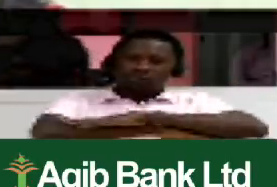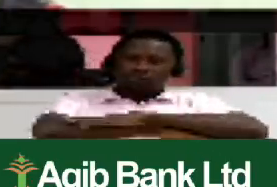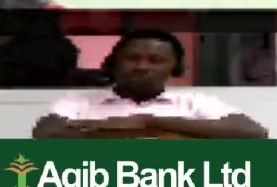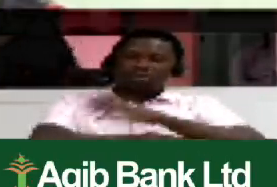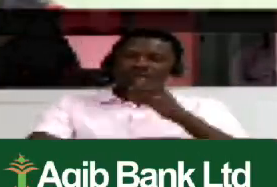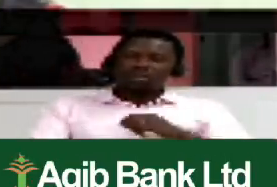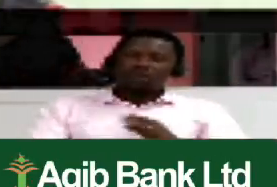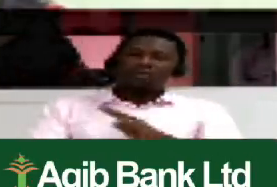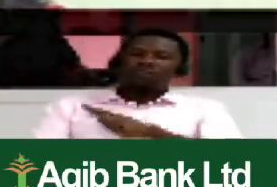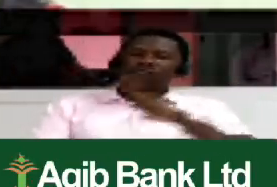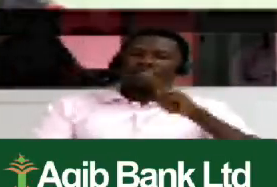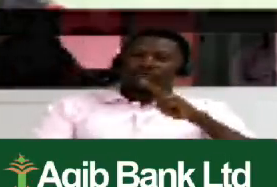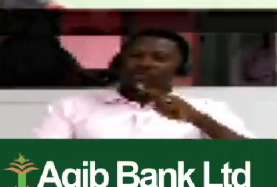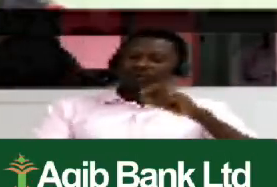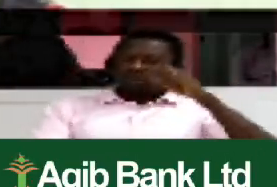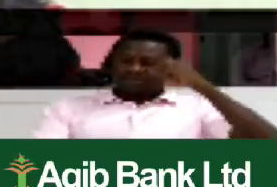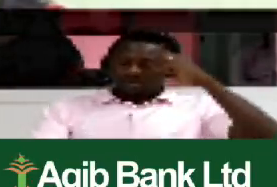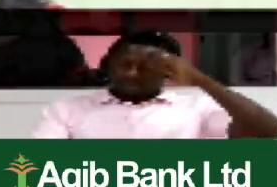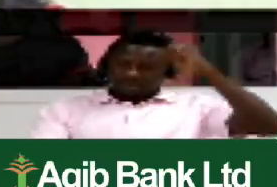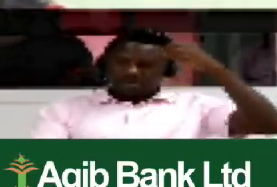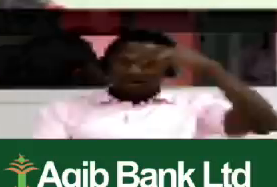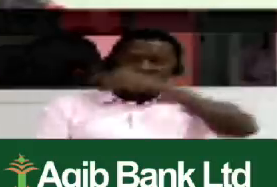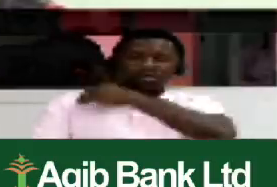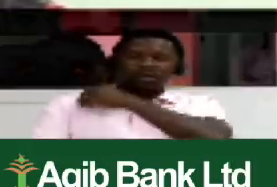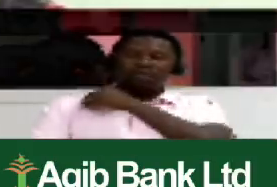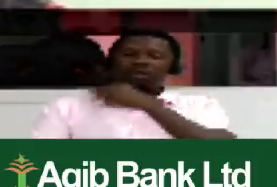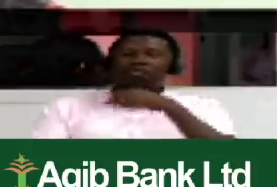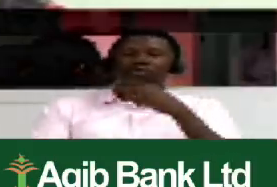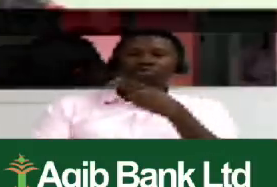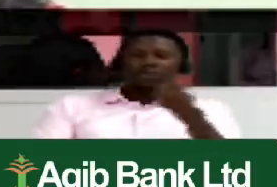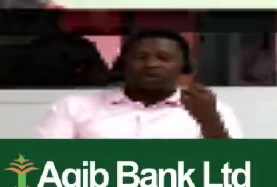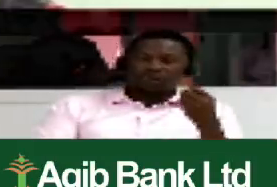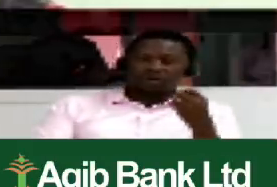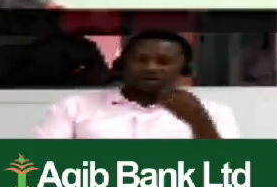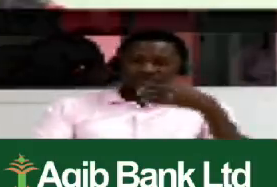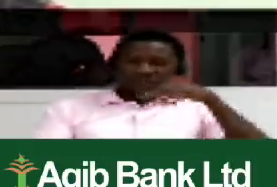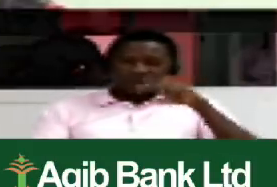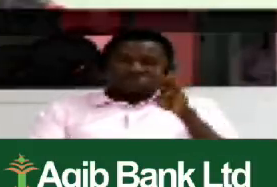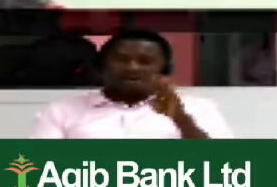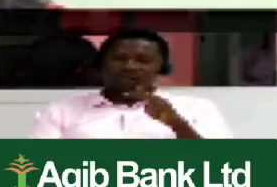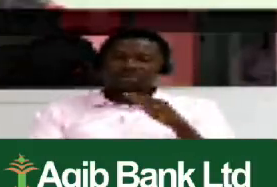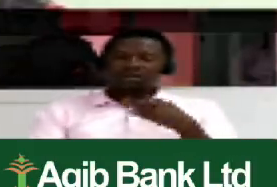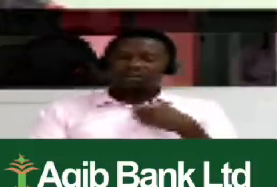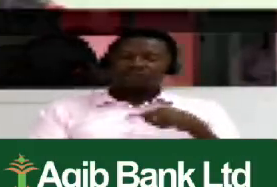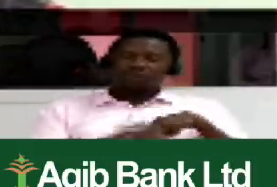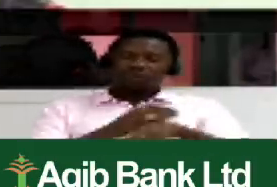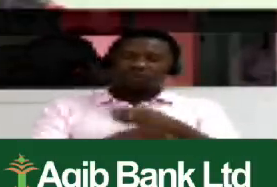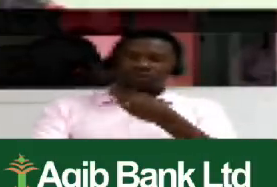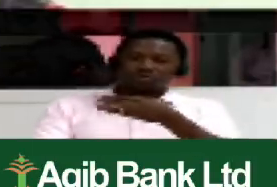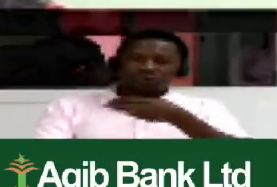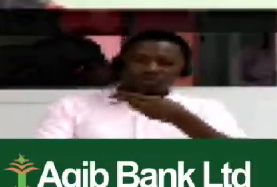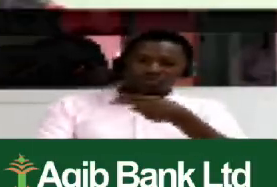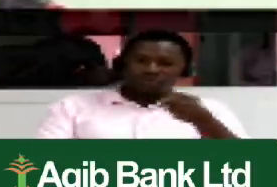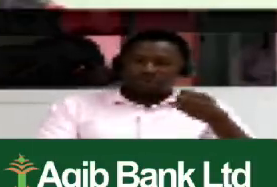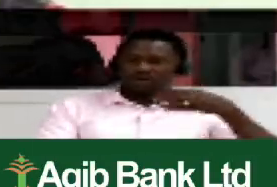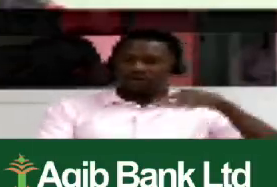vice principal up to 2014. And then 2014, I came down to